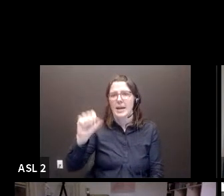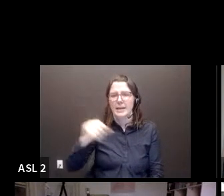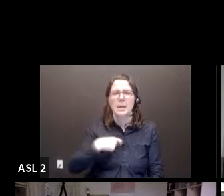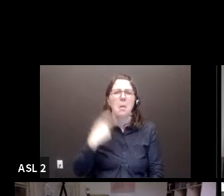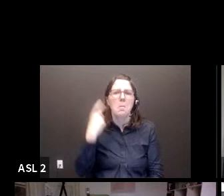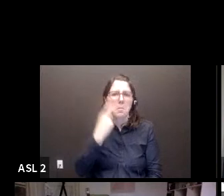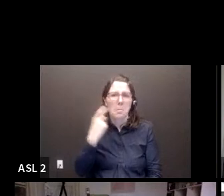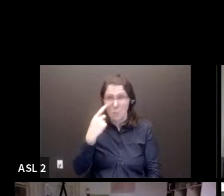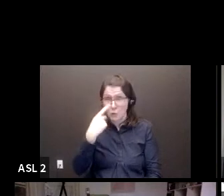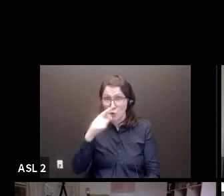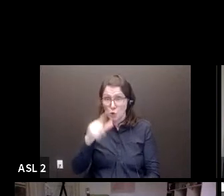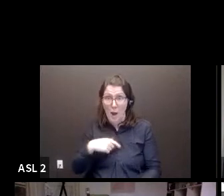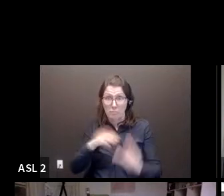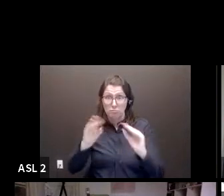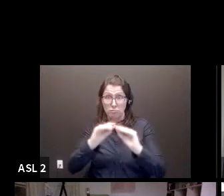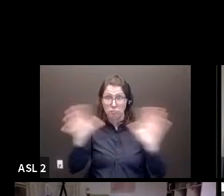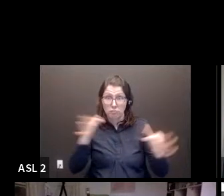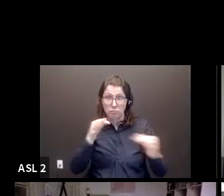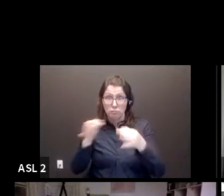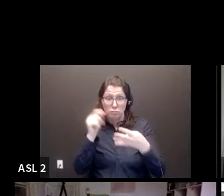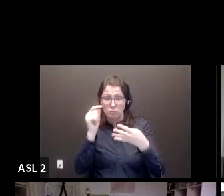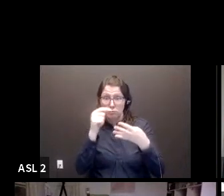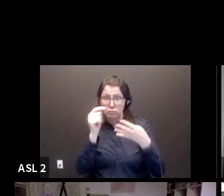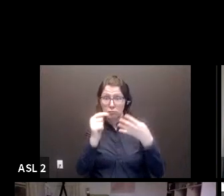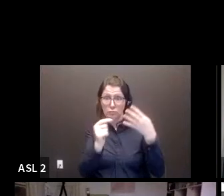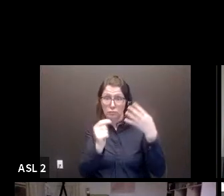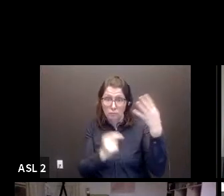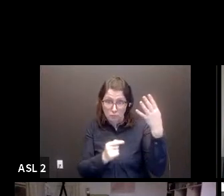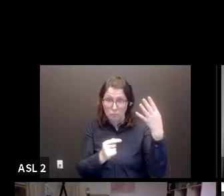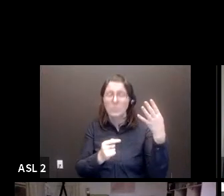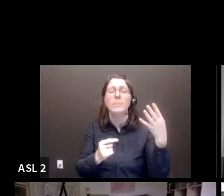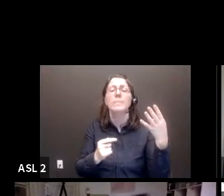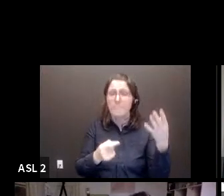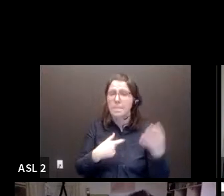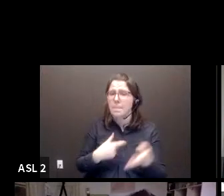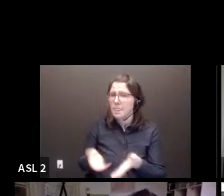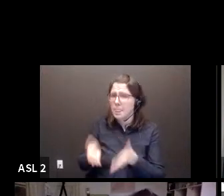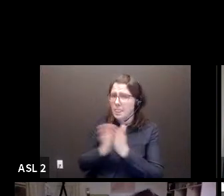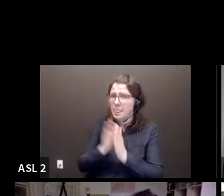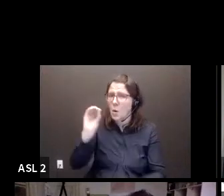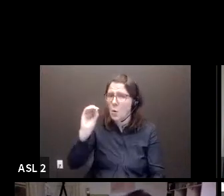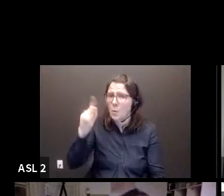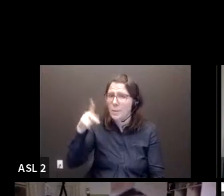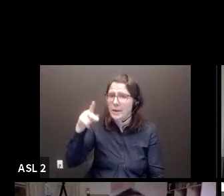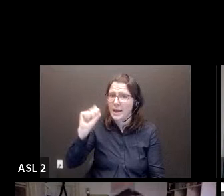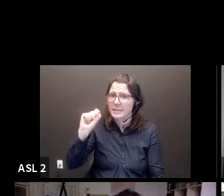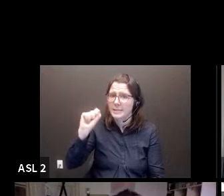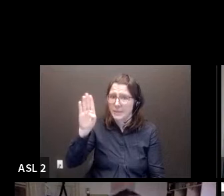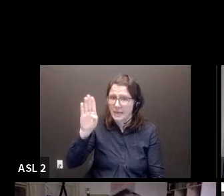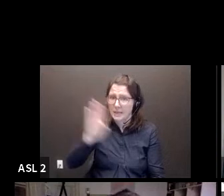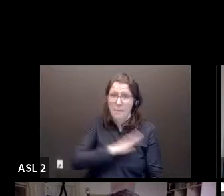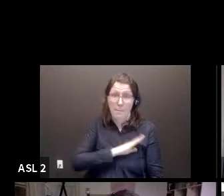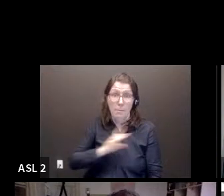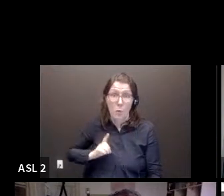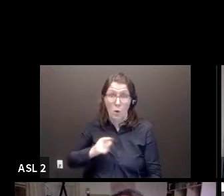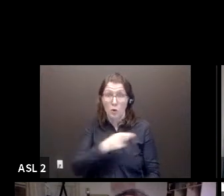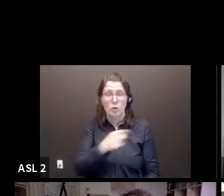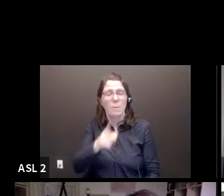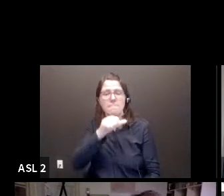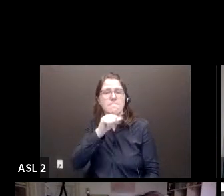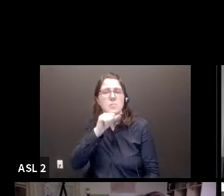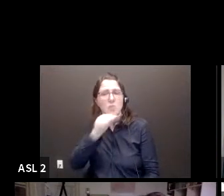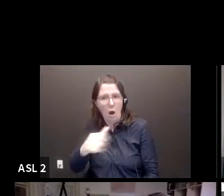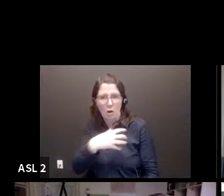clarification um i asked uh specifically that obs opsb board members and not sworn officers apply to my